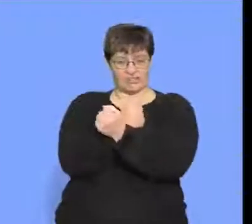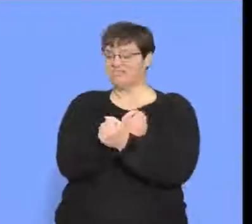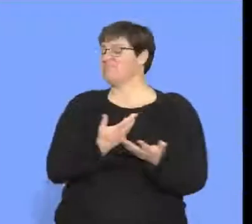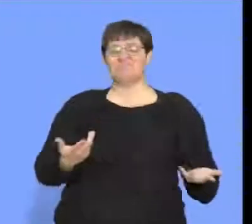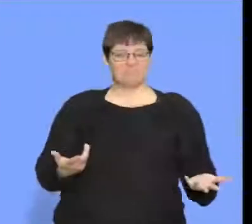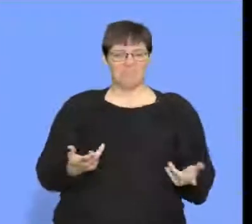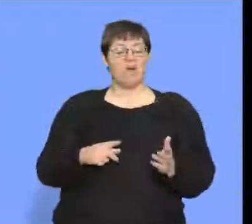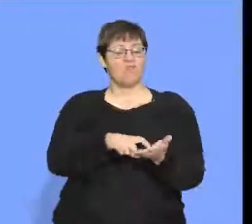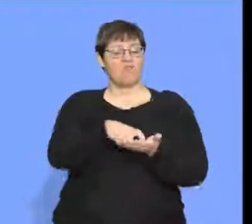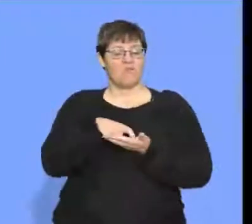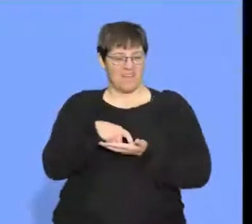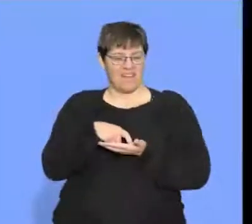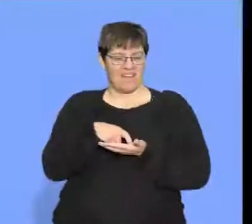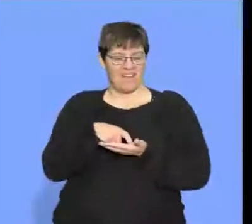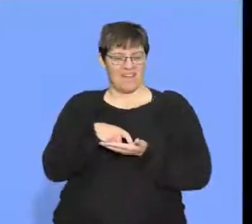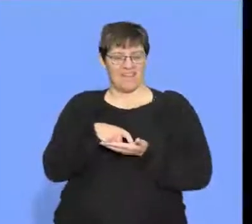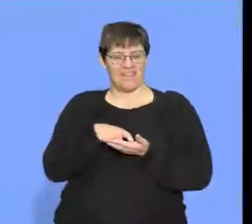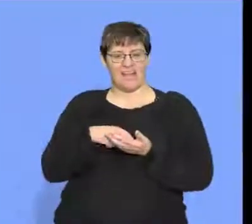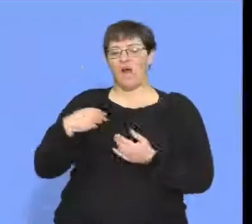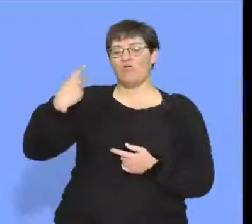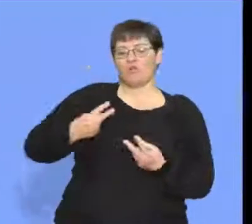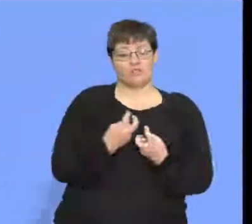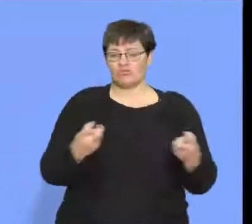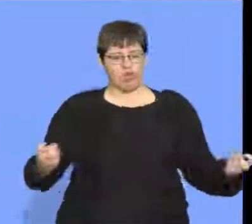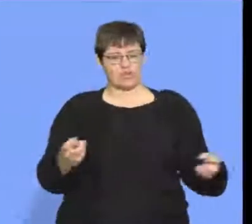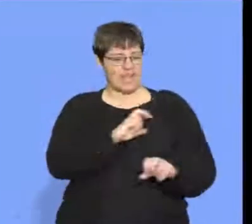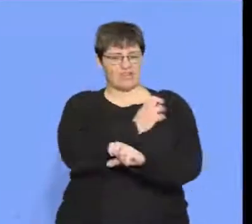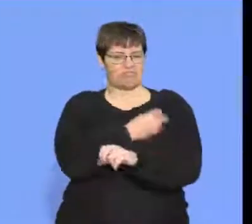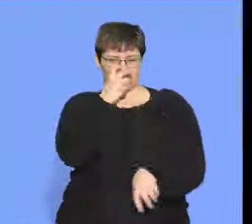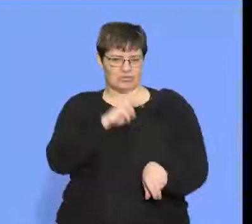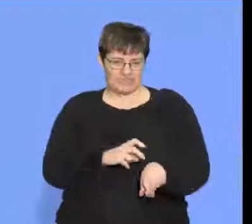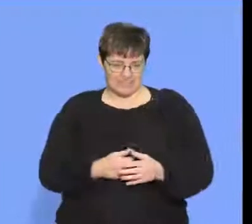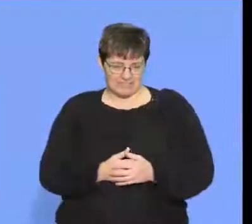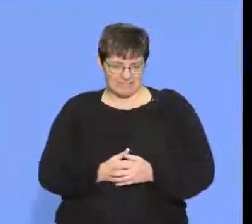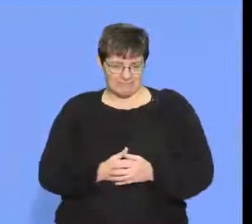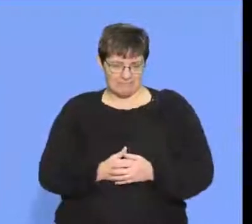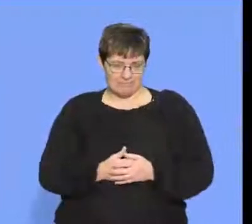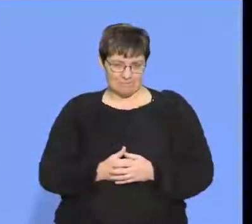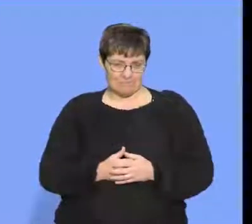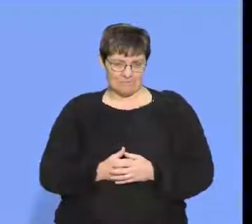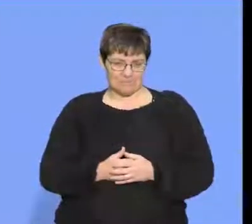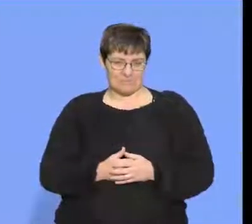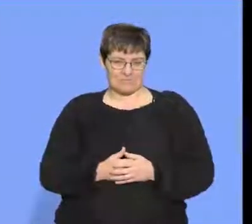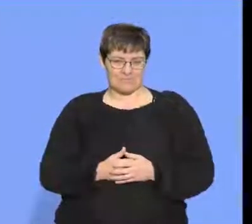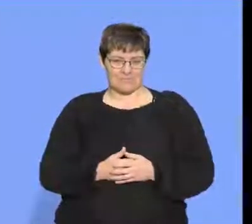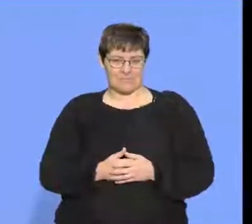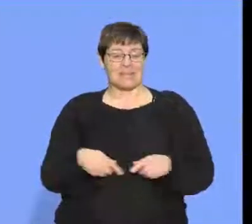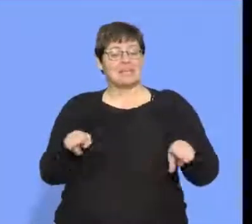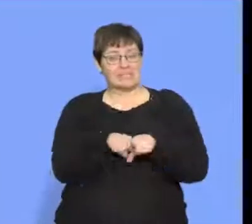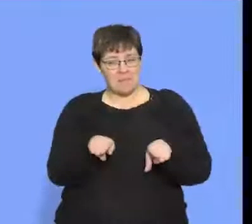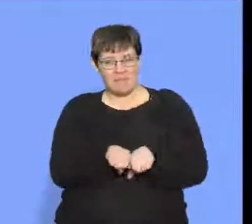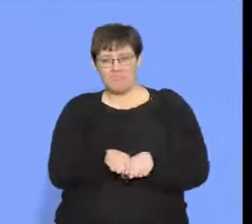does not require a constant source of energy. And this is